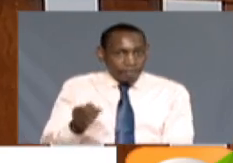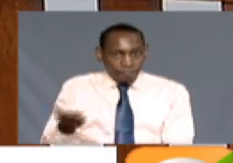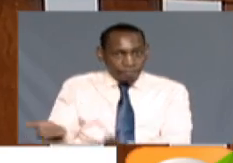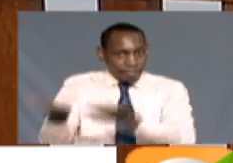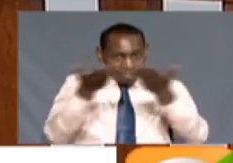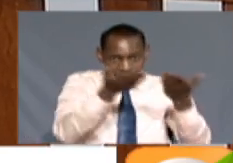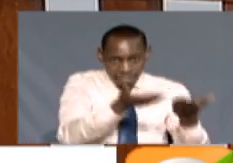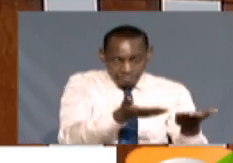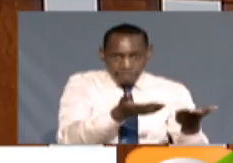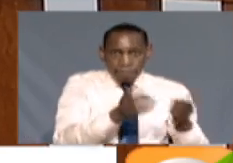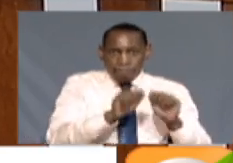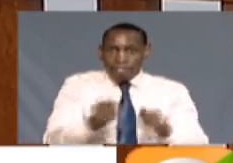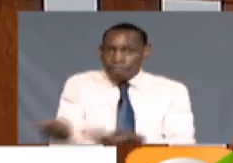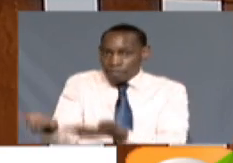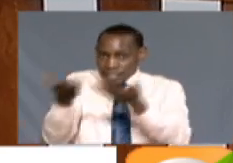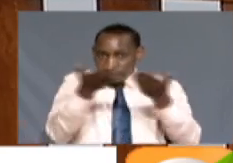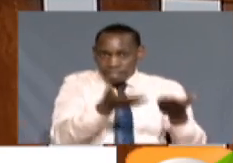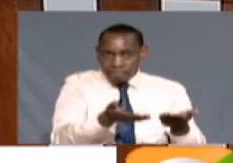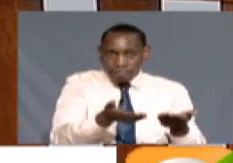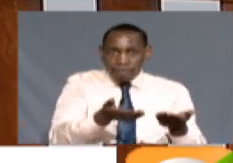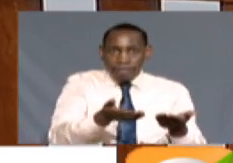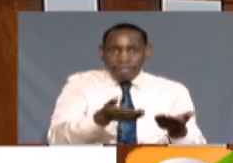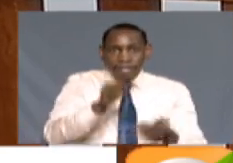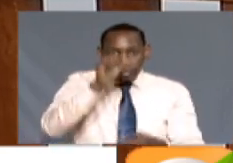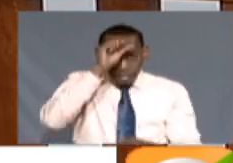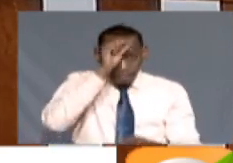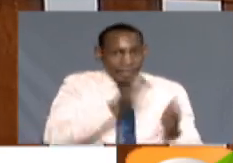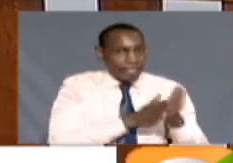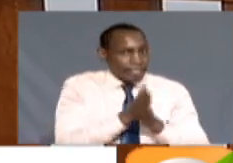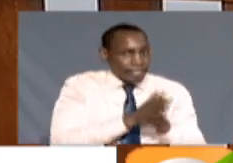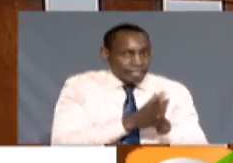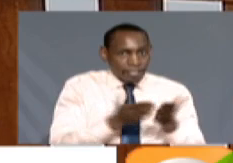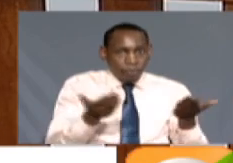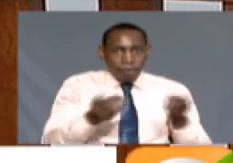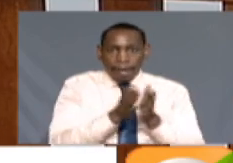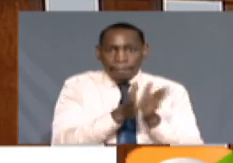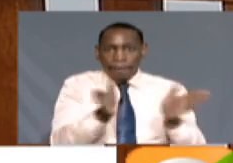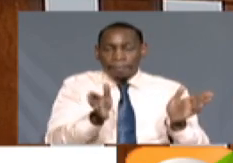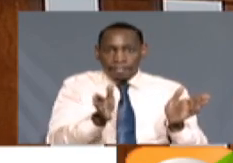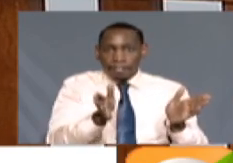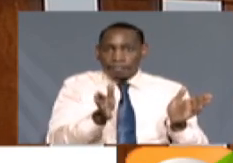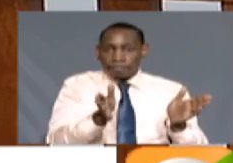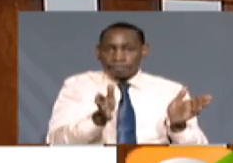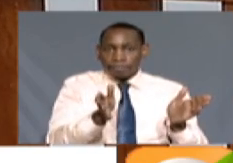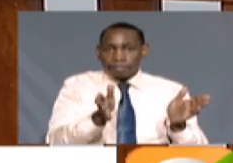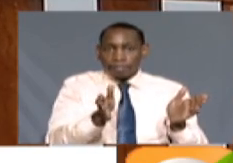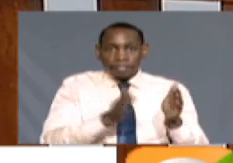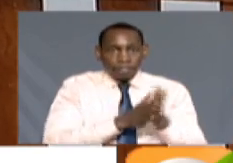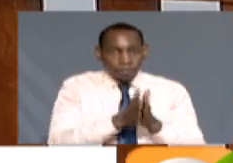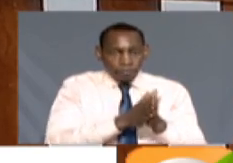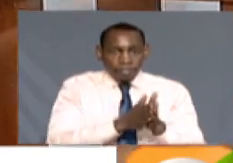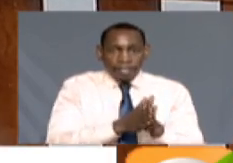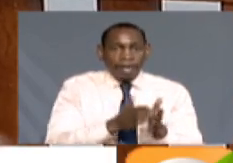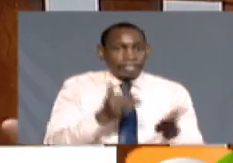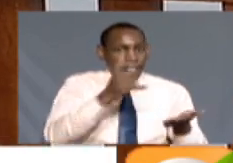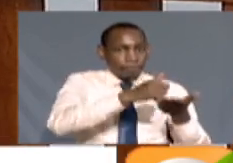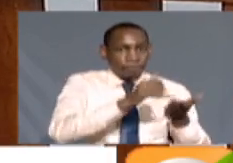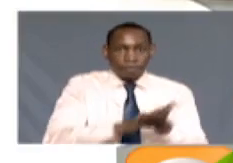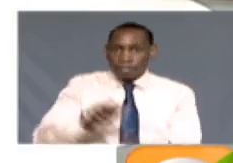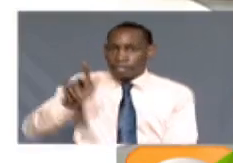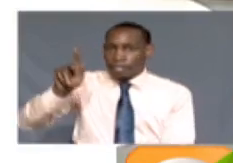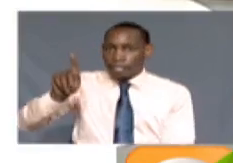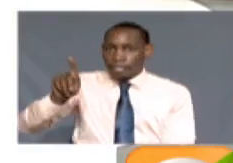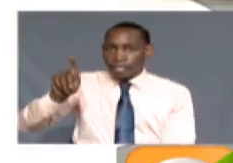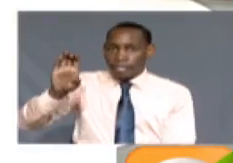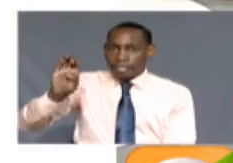it over, we can hand it over to where government has interest, where public has interest. Okay. And that is Kenya Commercial Bank. So KCB has taken